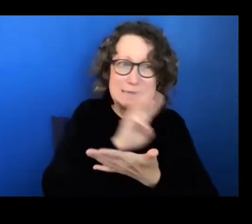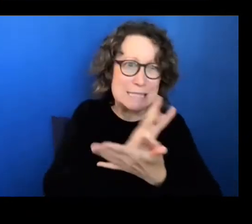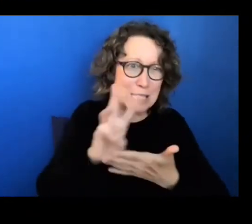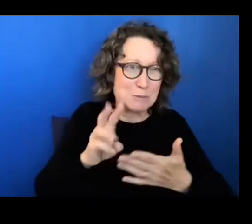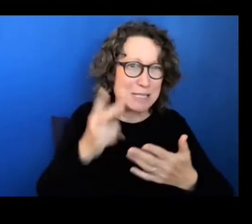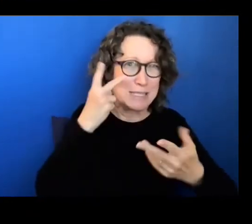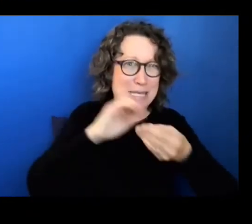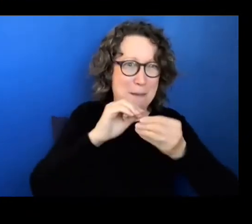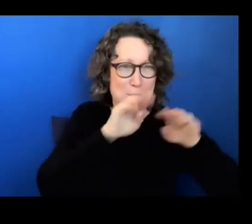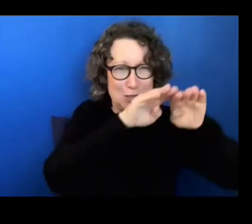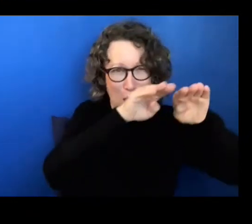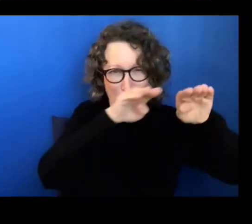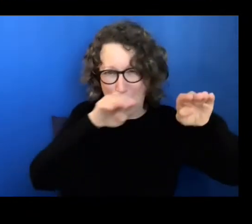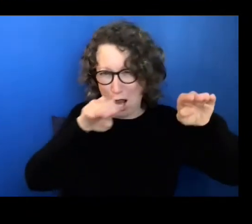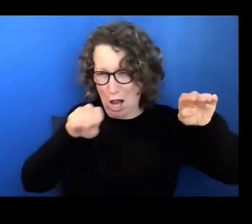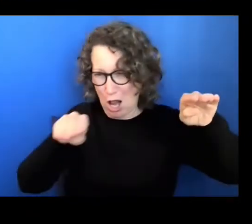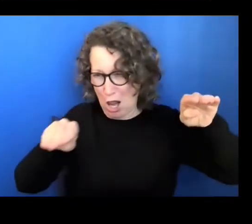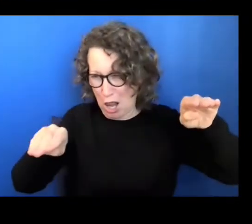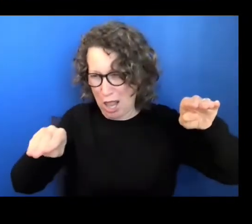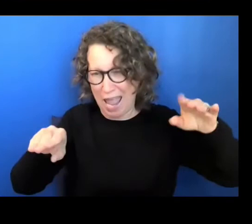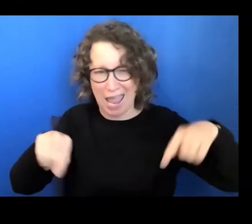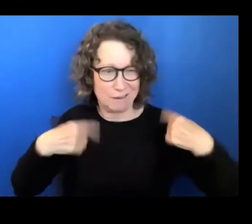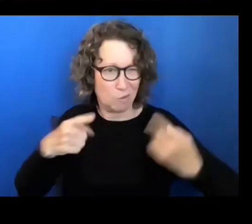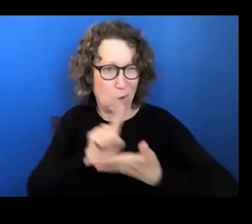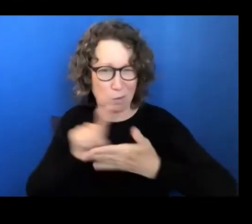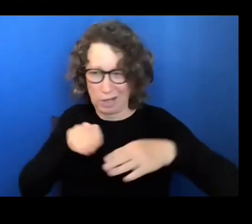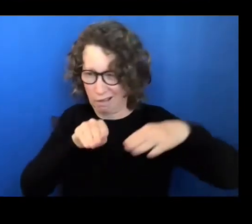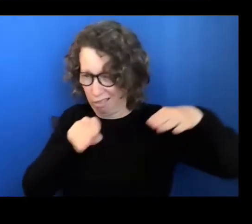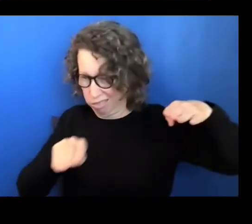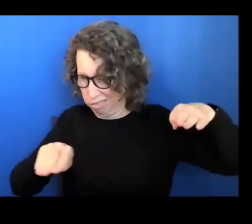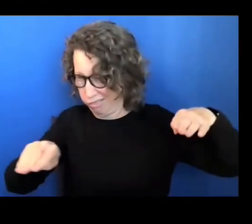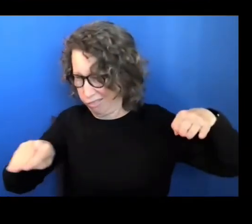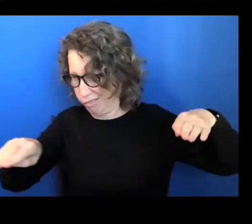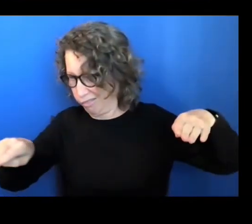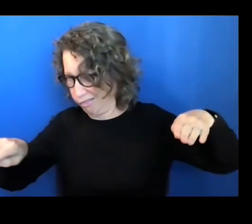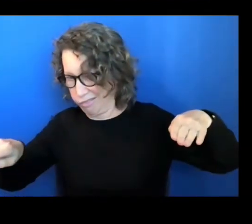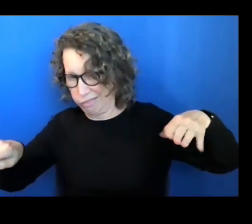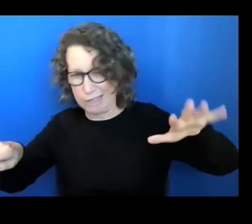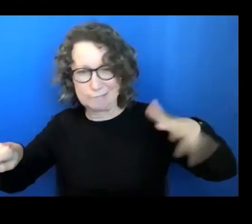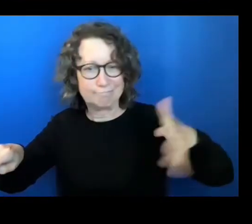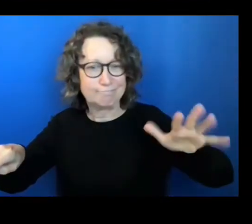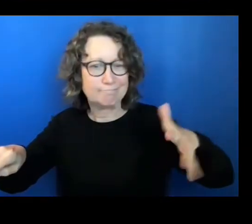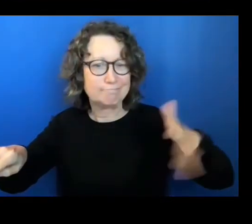or so, and it has stalled over the last week. So